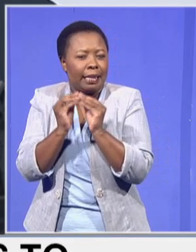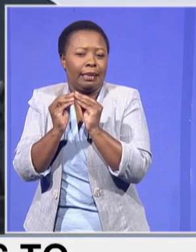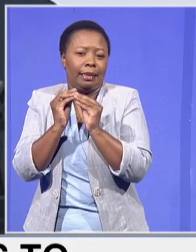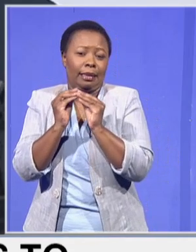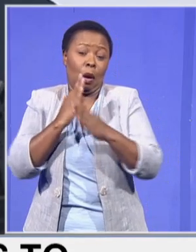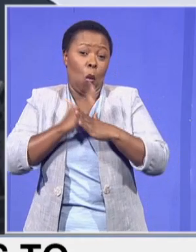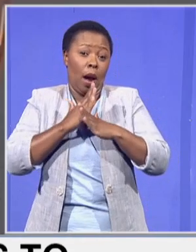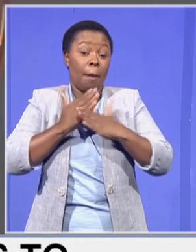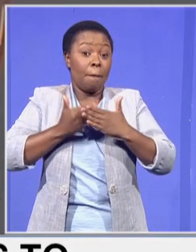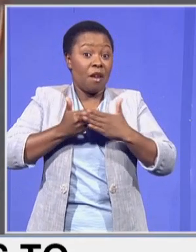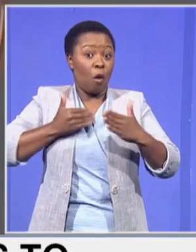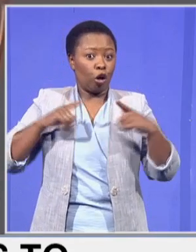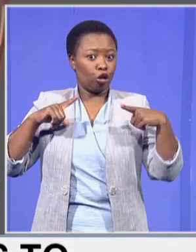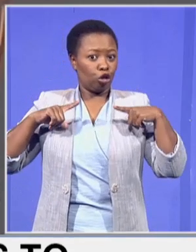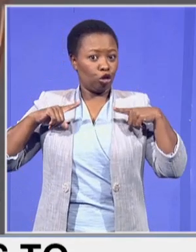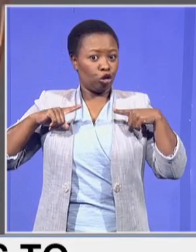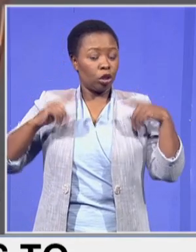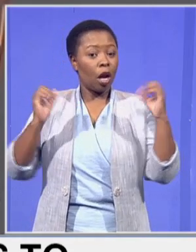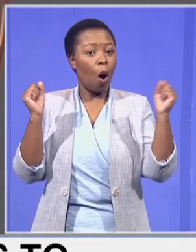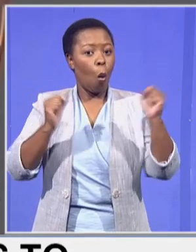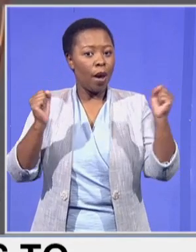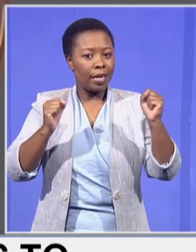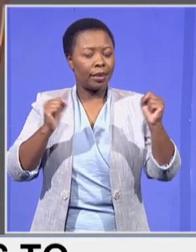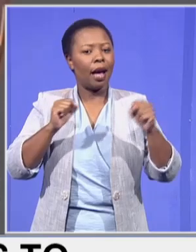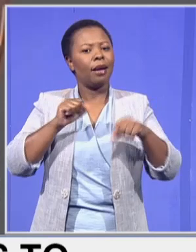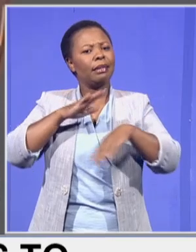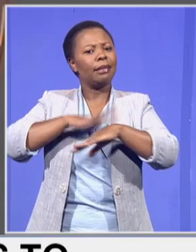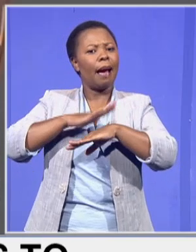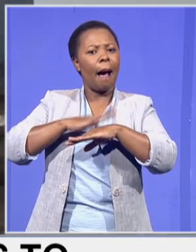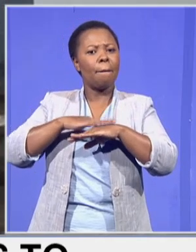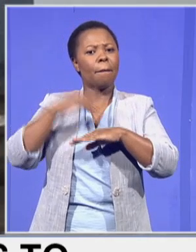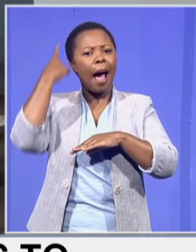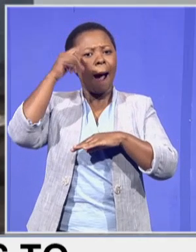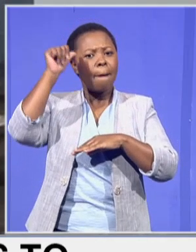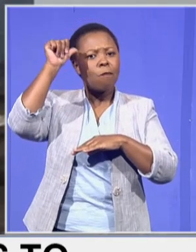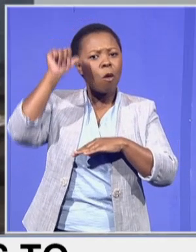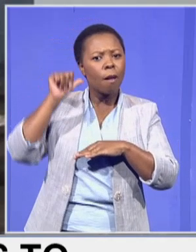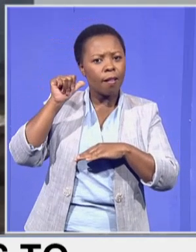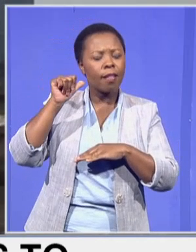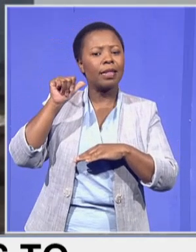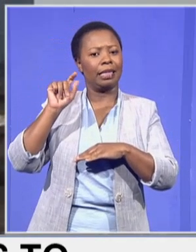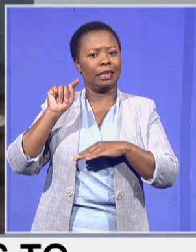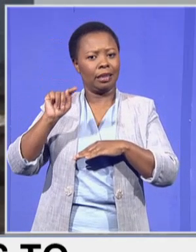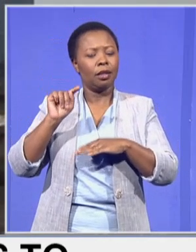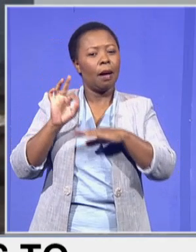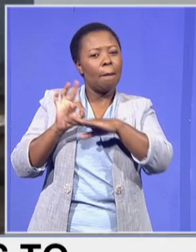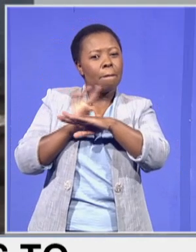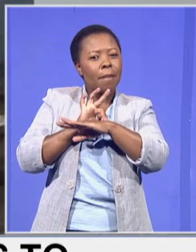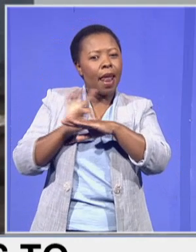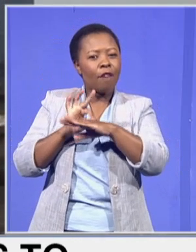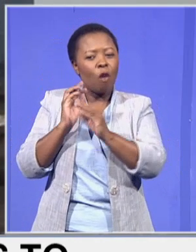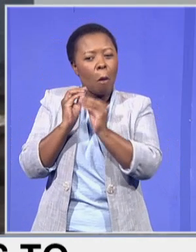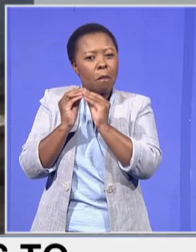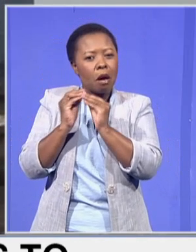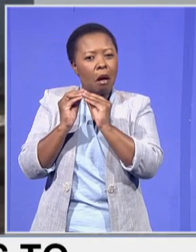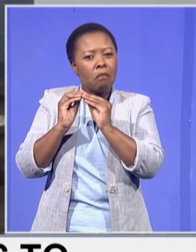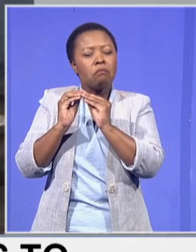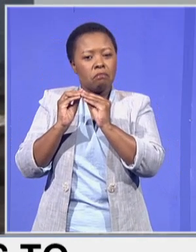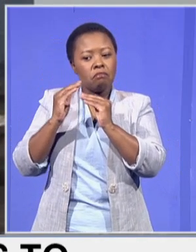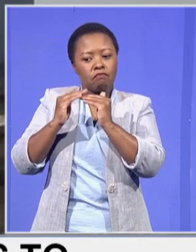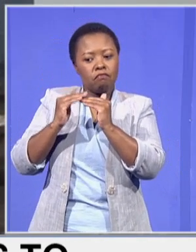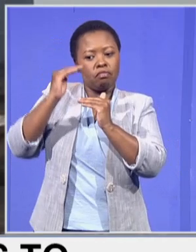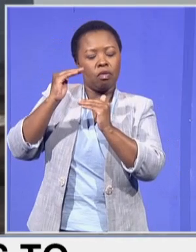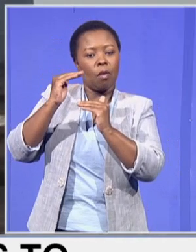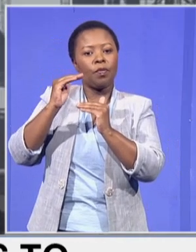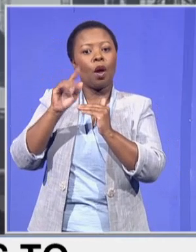the winter. We need to, in April, increase our our plant maintenance up to 5,100